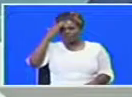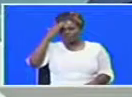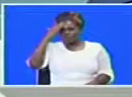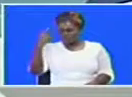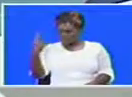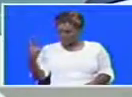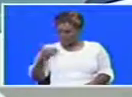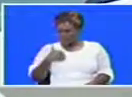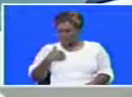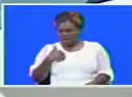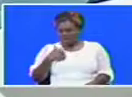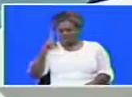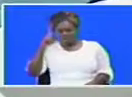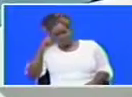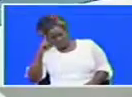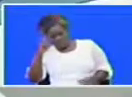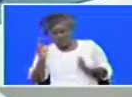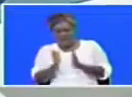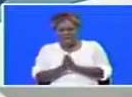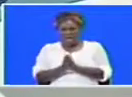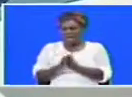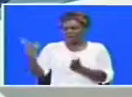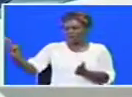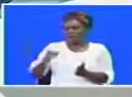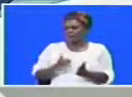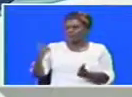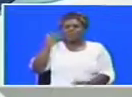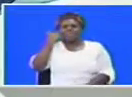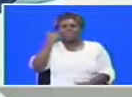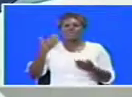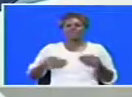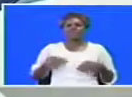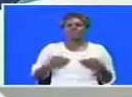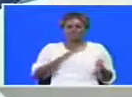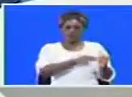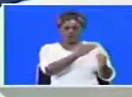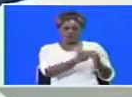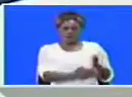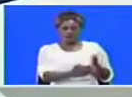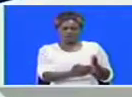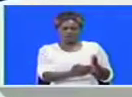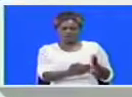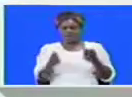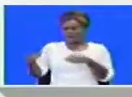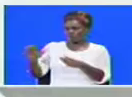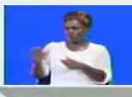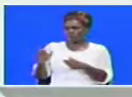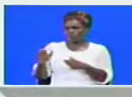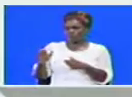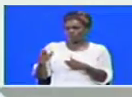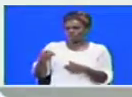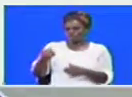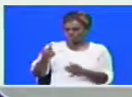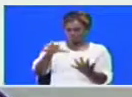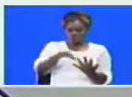One, we have in and outpatient. Yeah. In and outpatient cover. Outpatient cover is whereby we offer it through capitation, whereby you